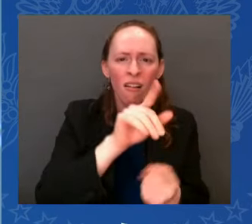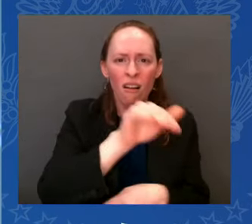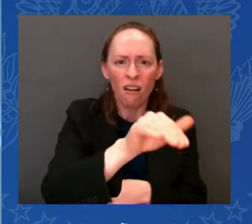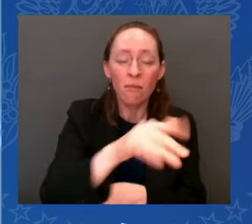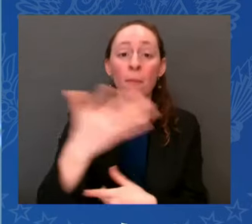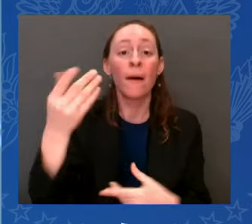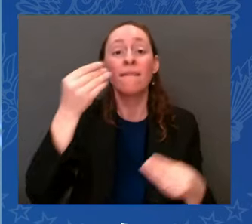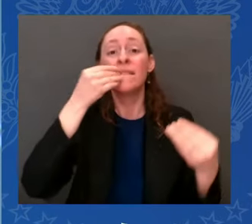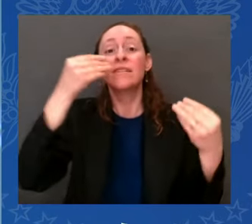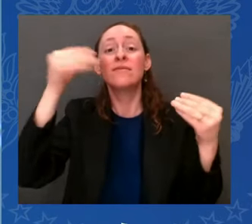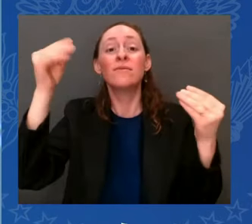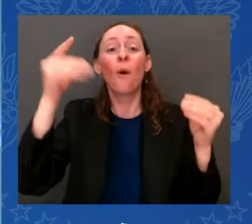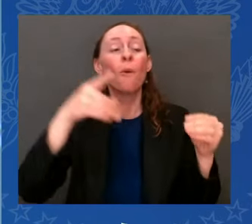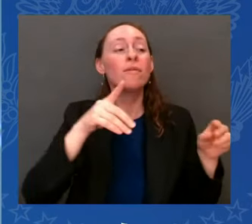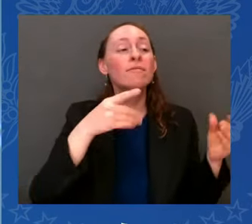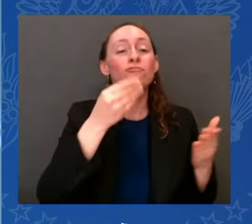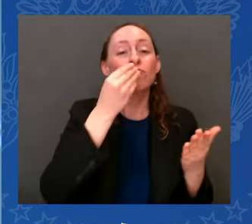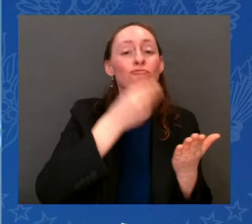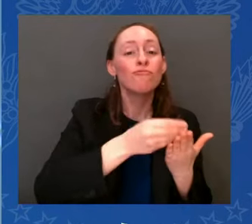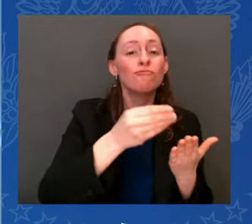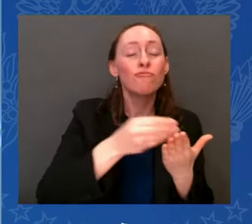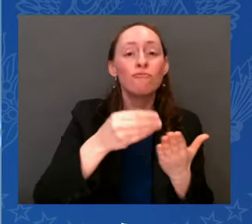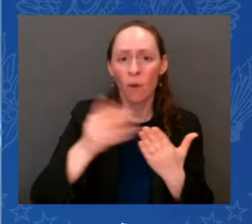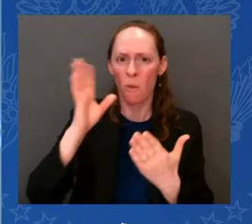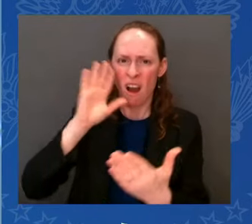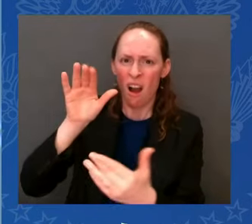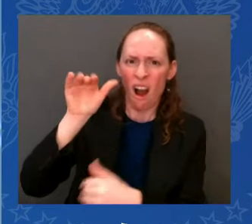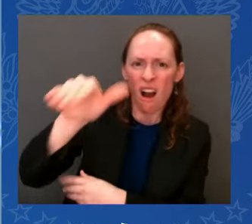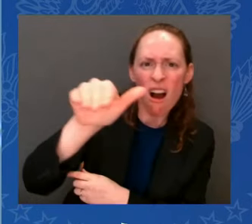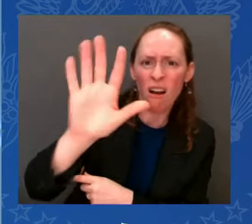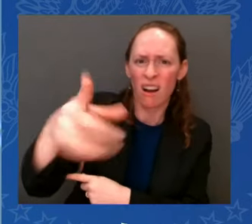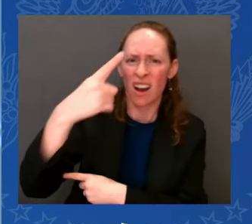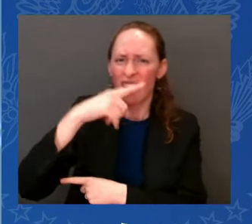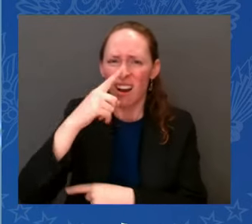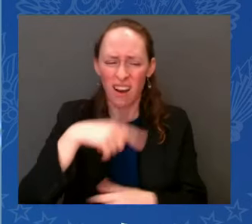and such? Well, I've always had enormous respect for the job you do.